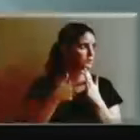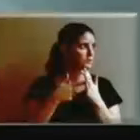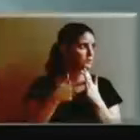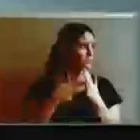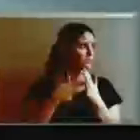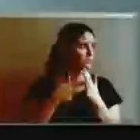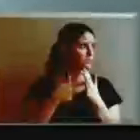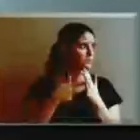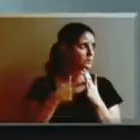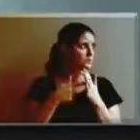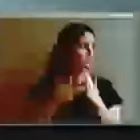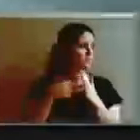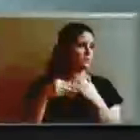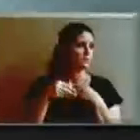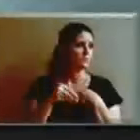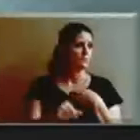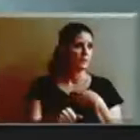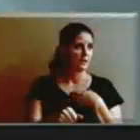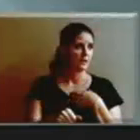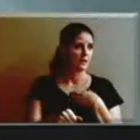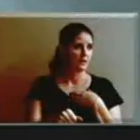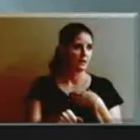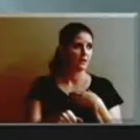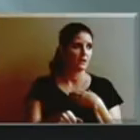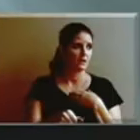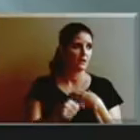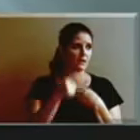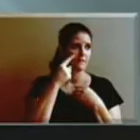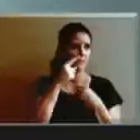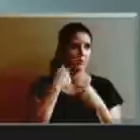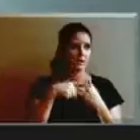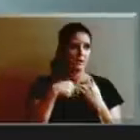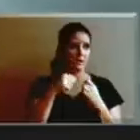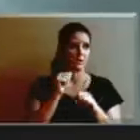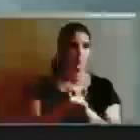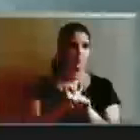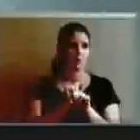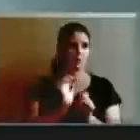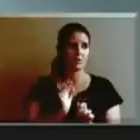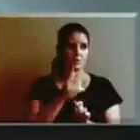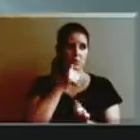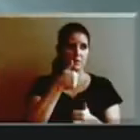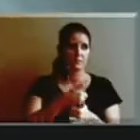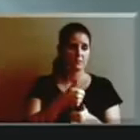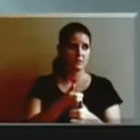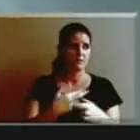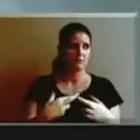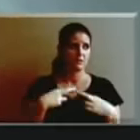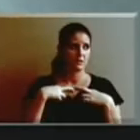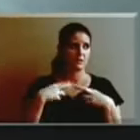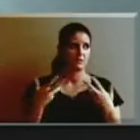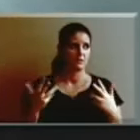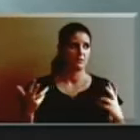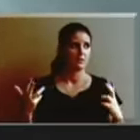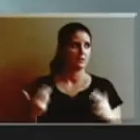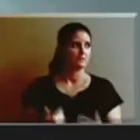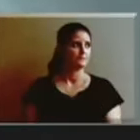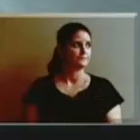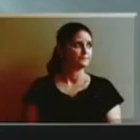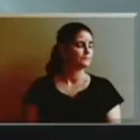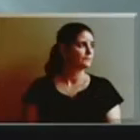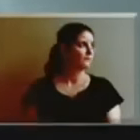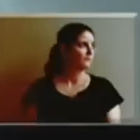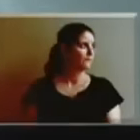that shortfall for our employees that are on retirement. But again, we have no legal documentation at this point to know what that